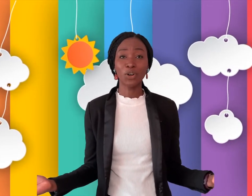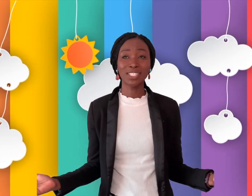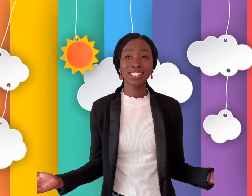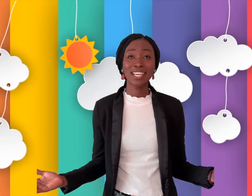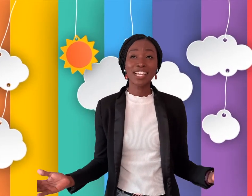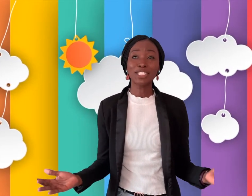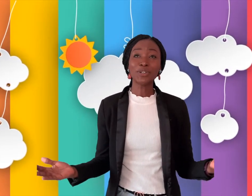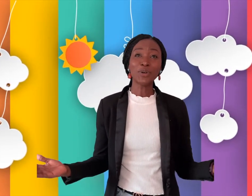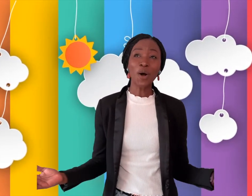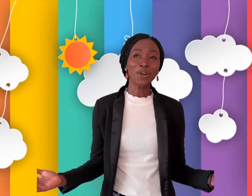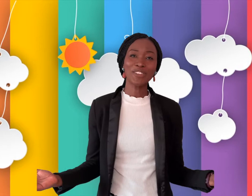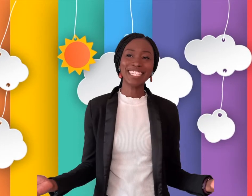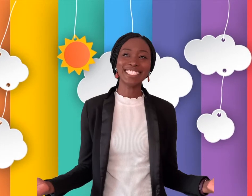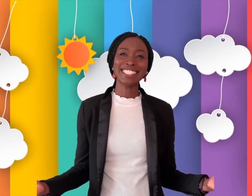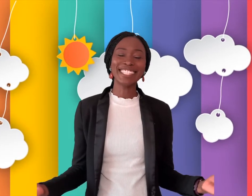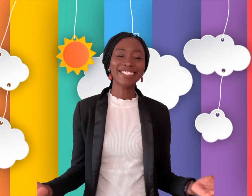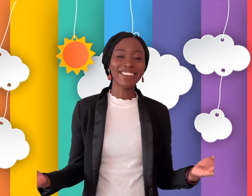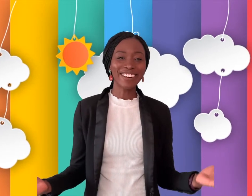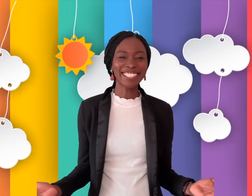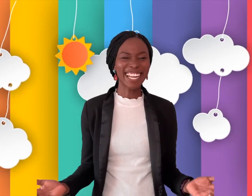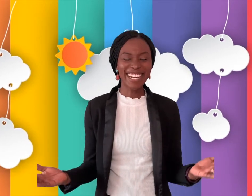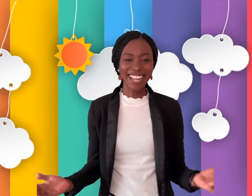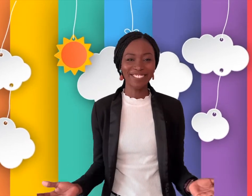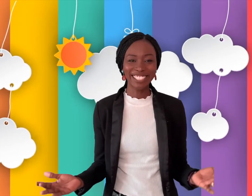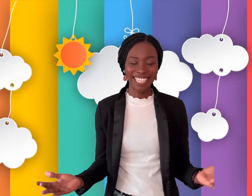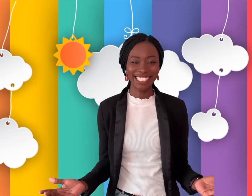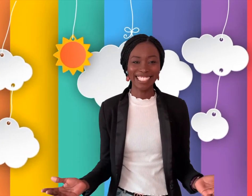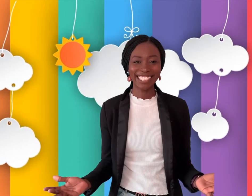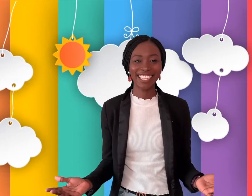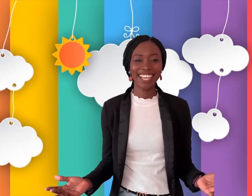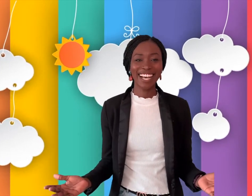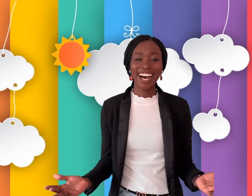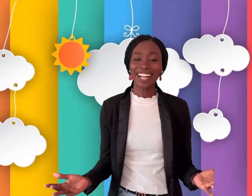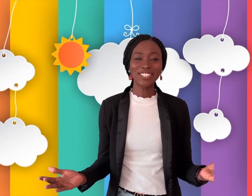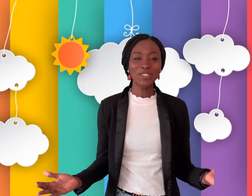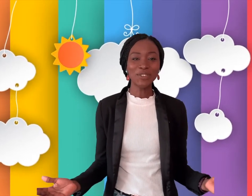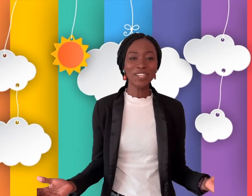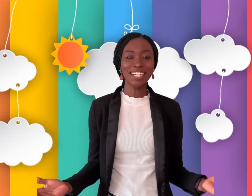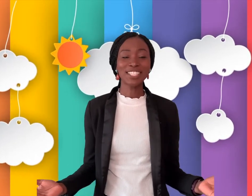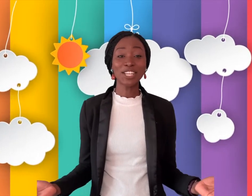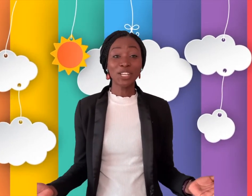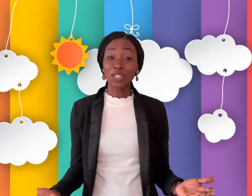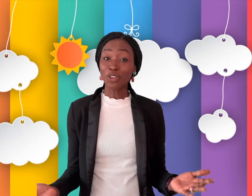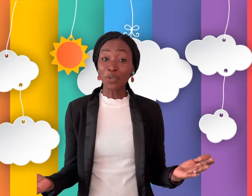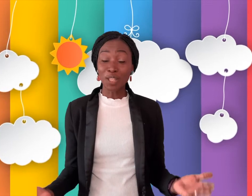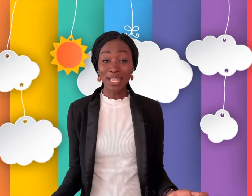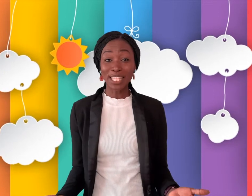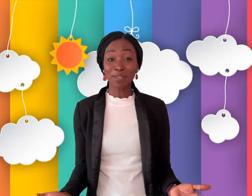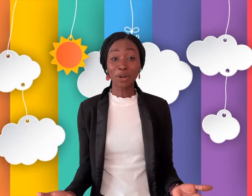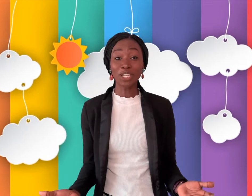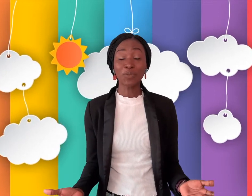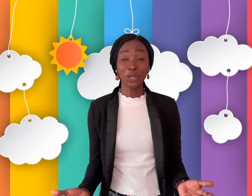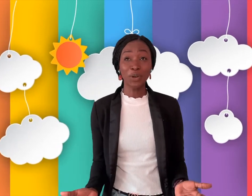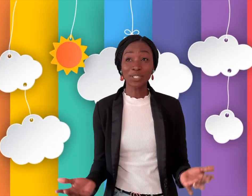of Lords. He's the Rock of Ages. He's the God that never changes. Hallelujah. So if you're with me